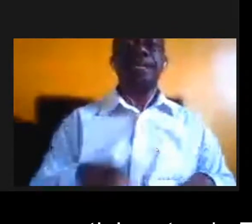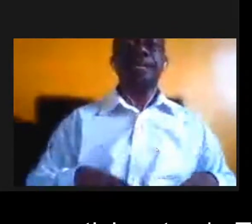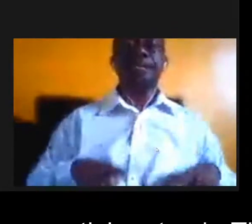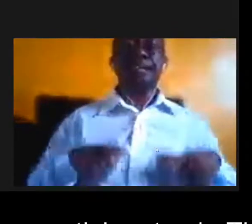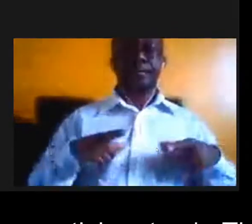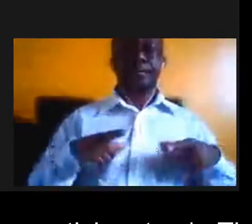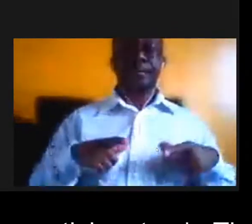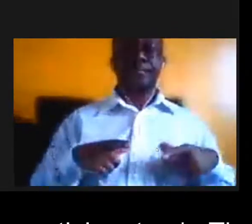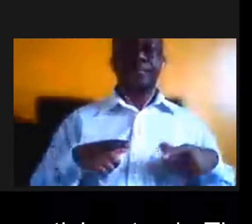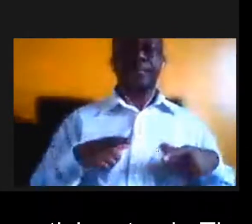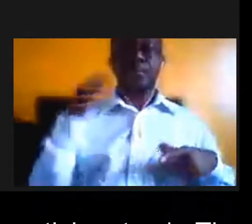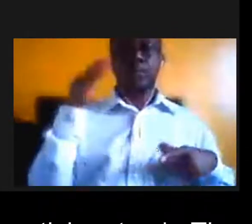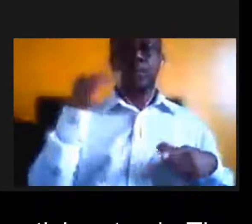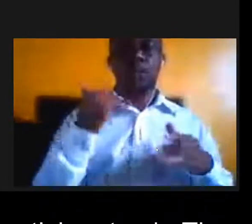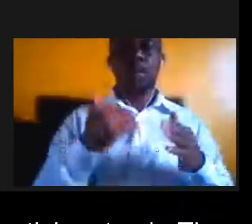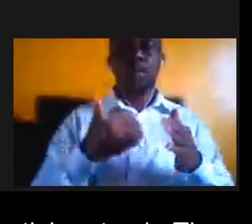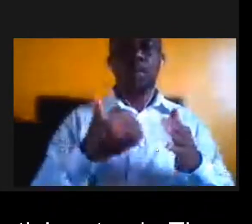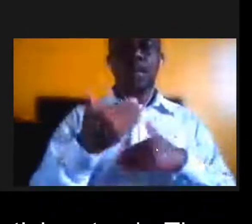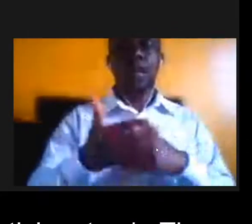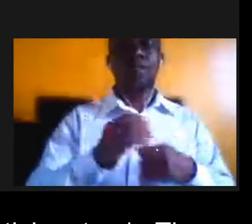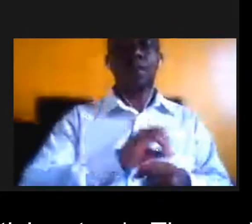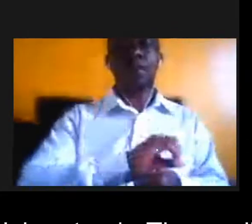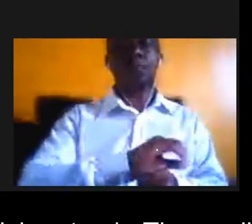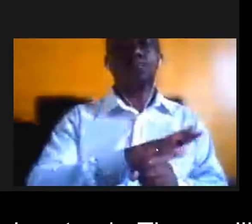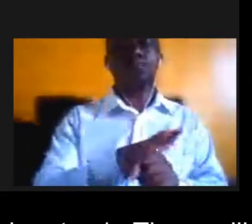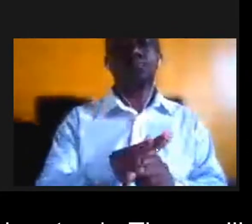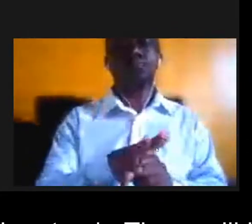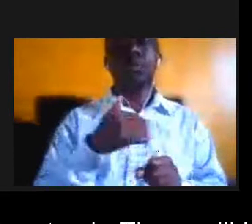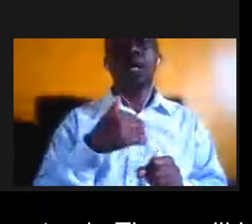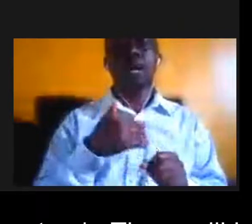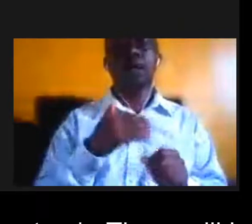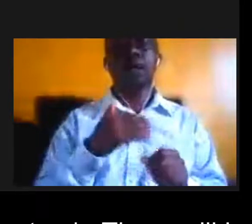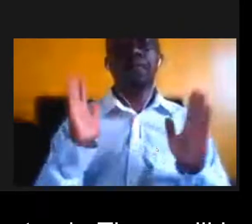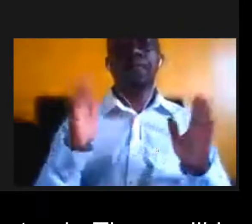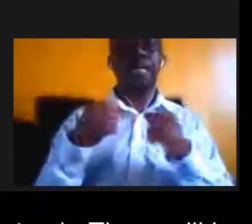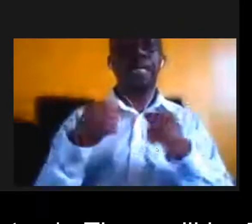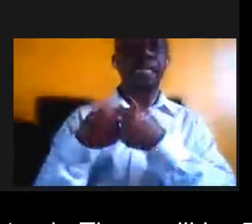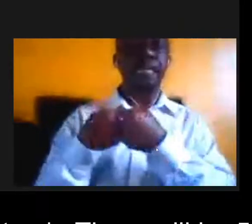COVID there is a big challenge of having